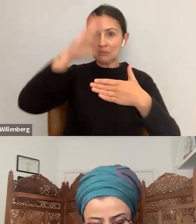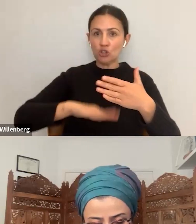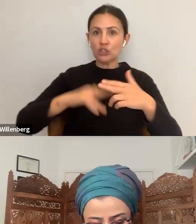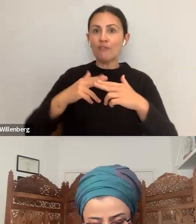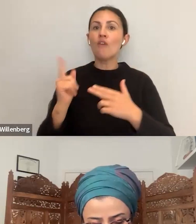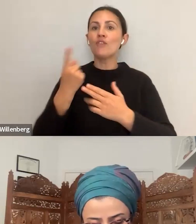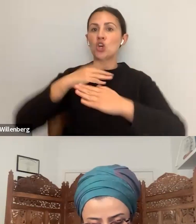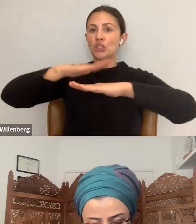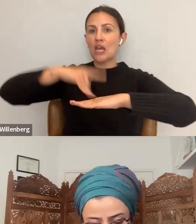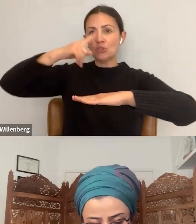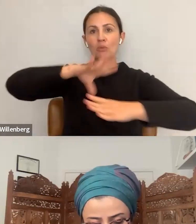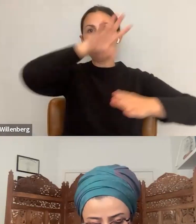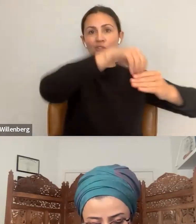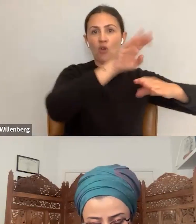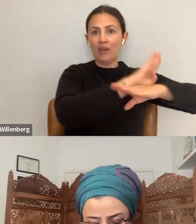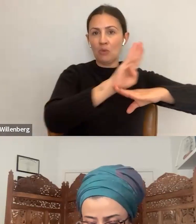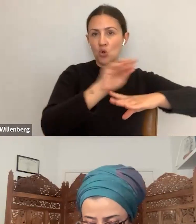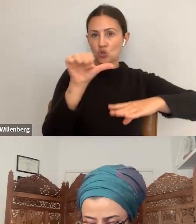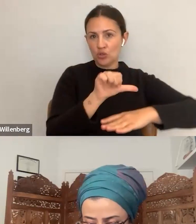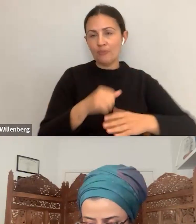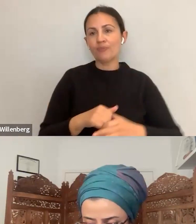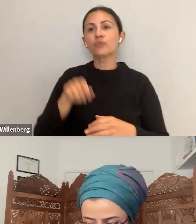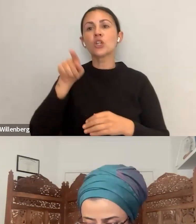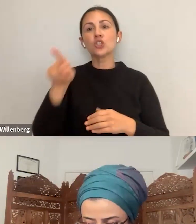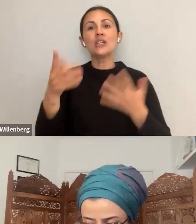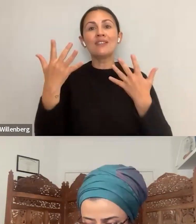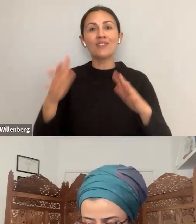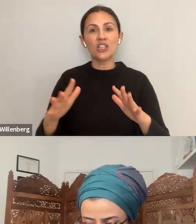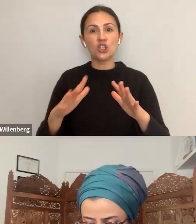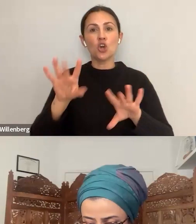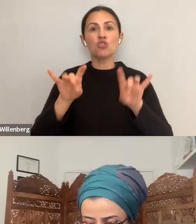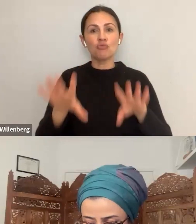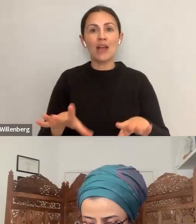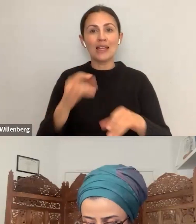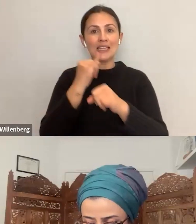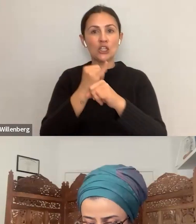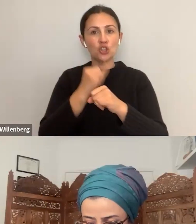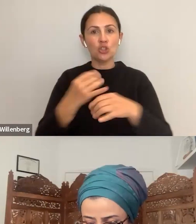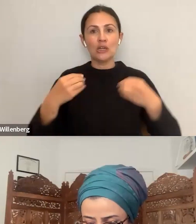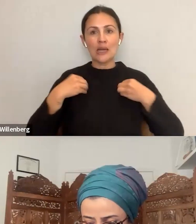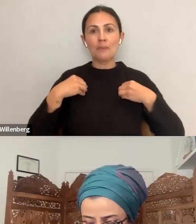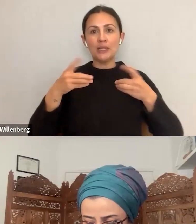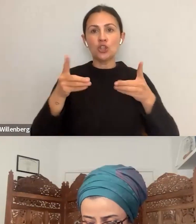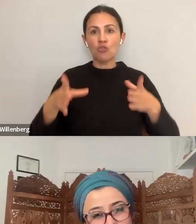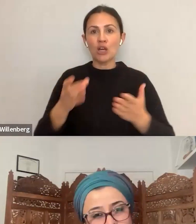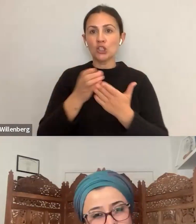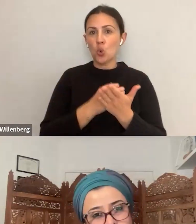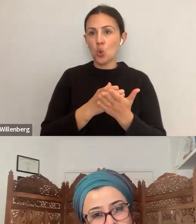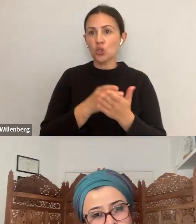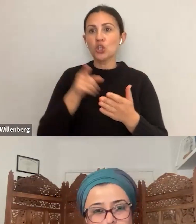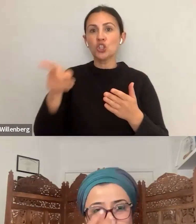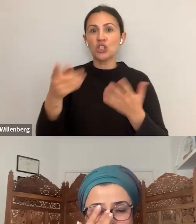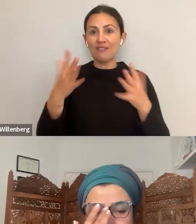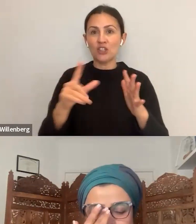to the table. She's a graduate of the Australian Institute of Company Directors, and her qualifications include a doctorate